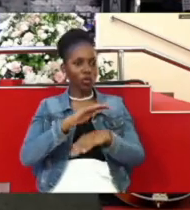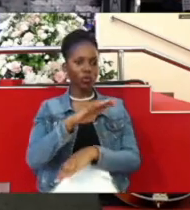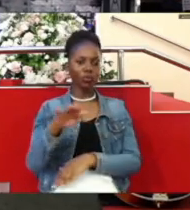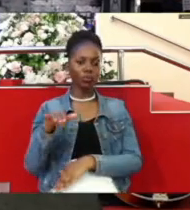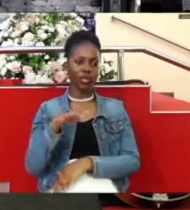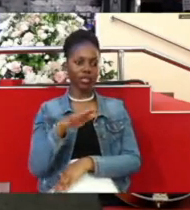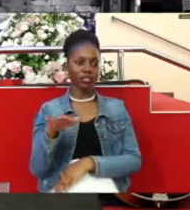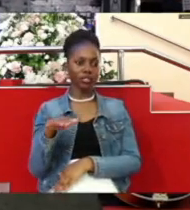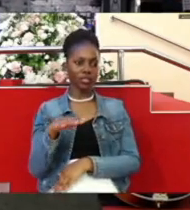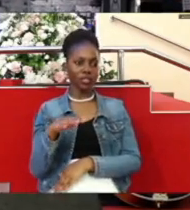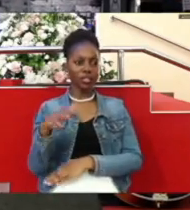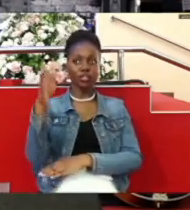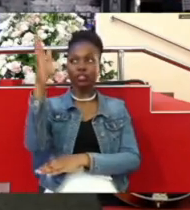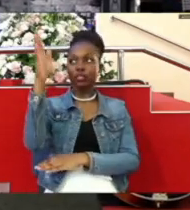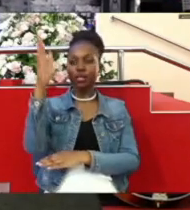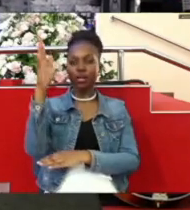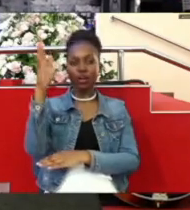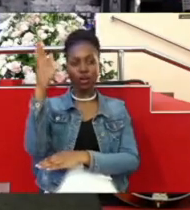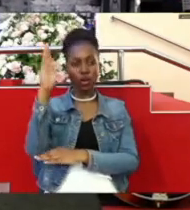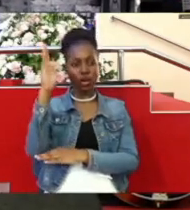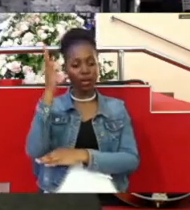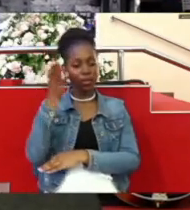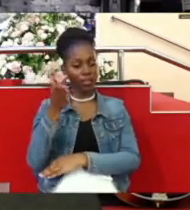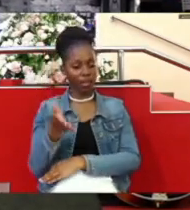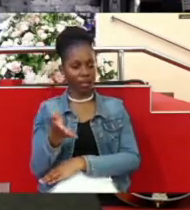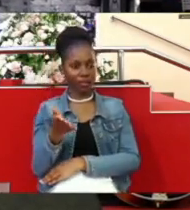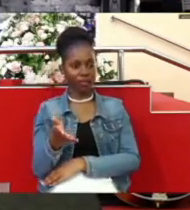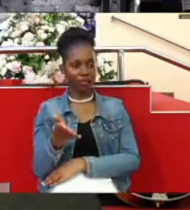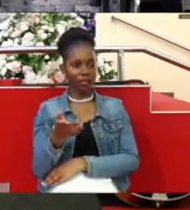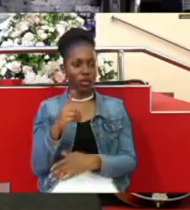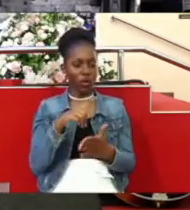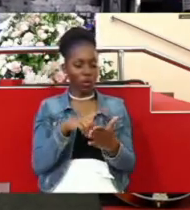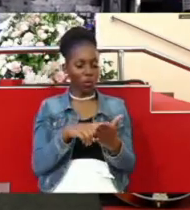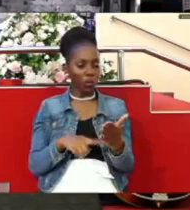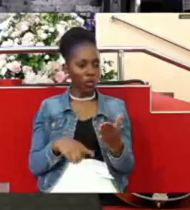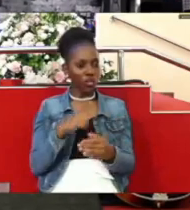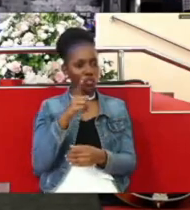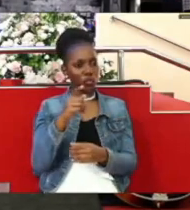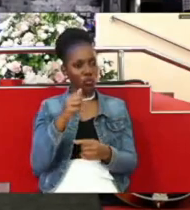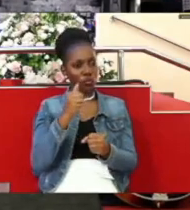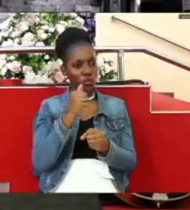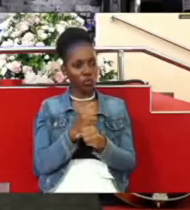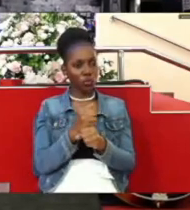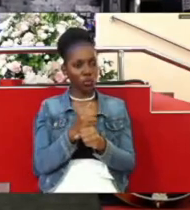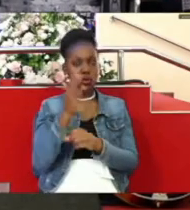God's presence. Wherever you go, God is gonna go with you.